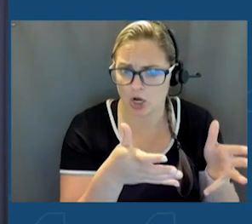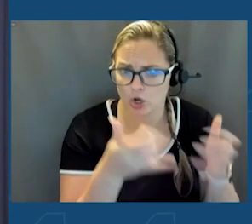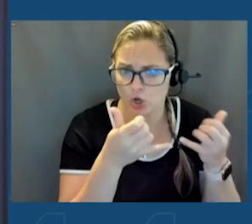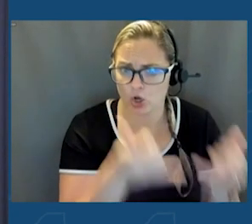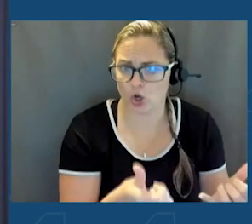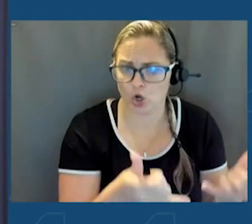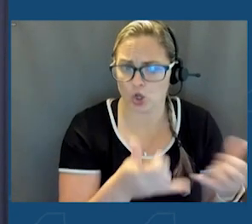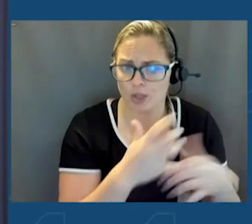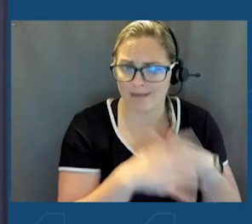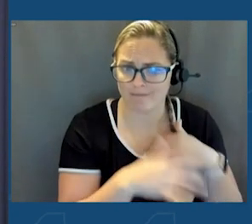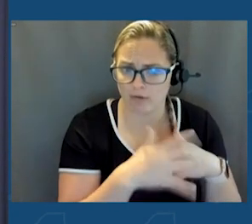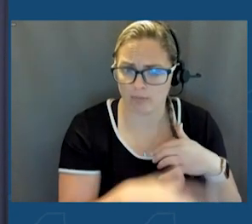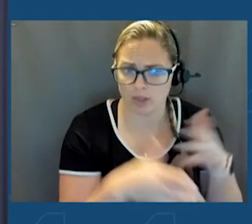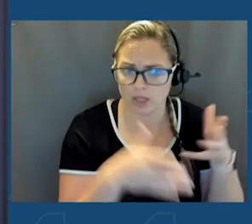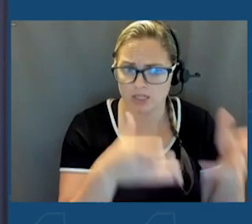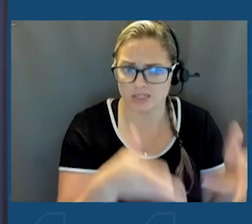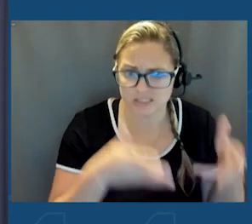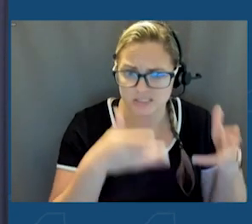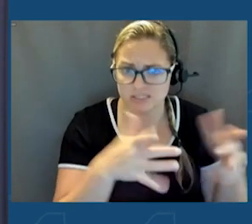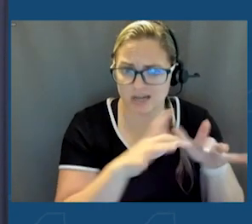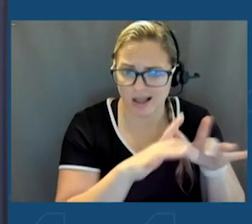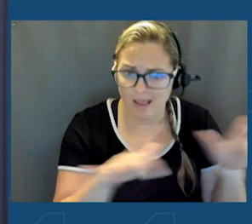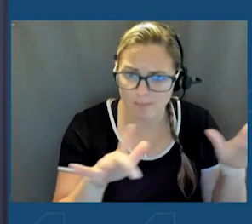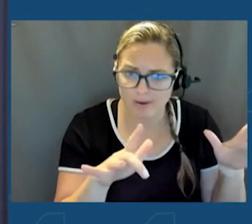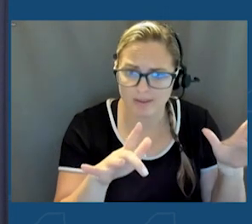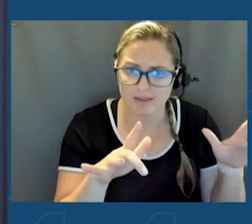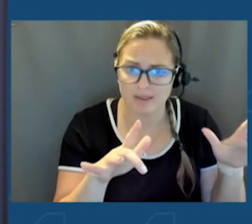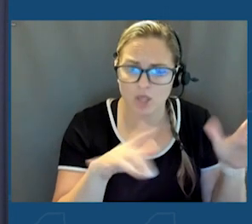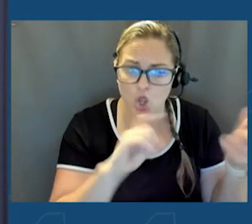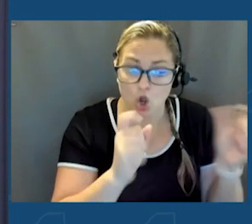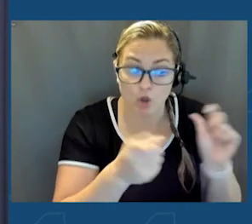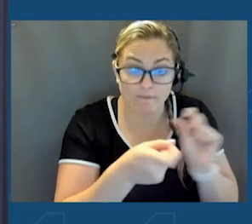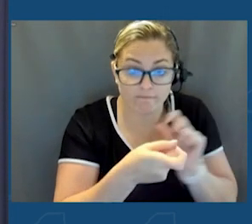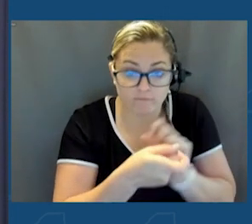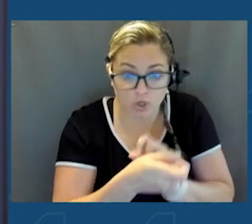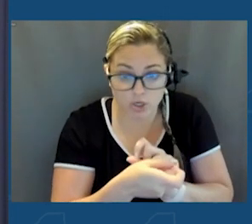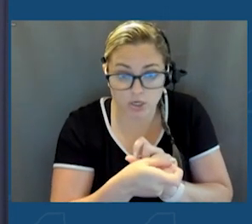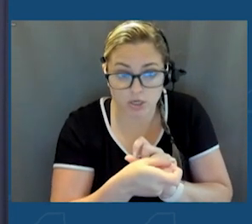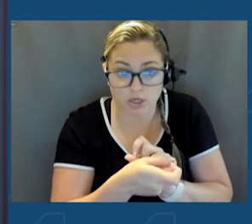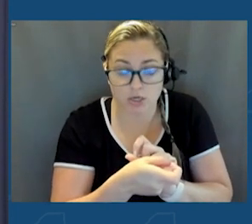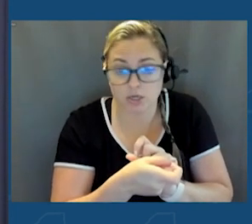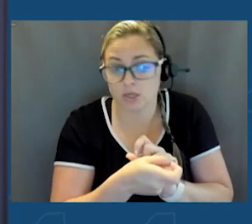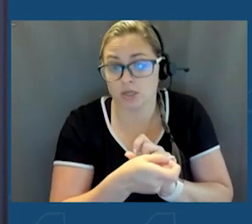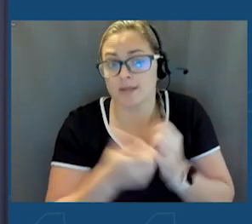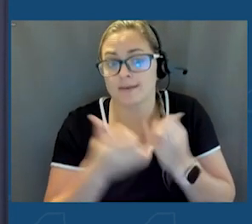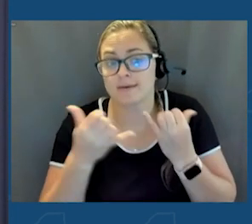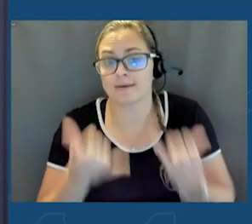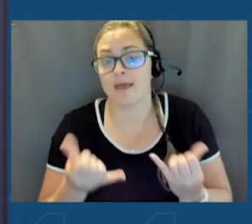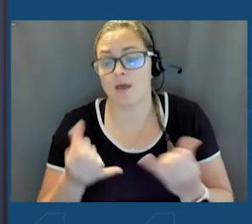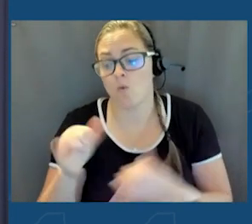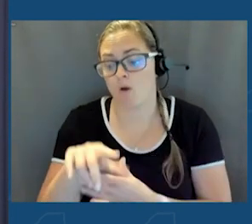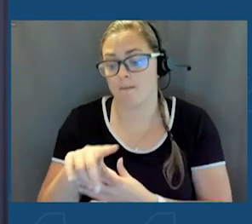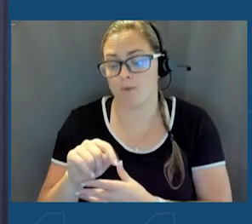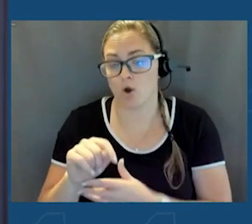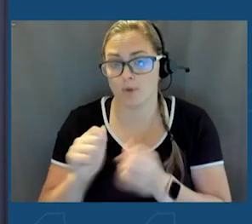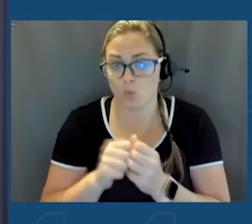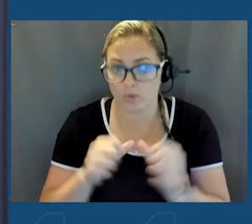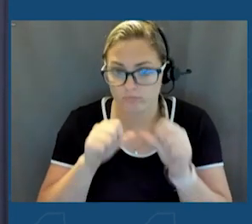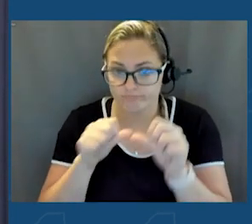market, sitting empty, converting those hotels into now apartments with permanent